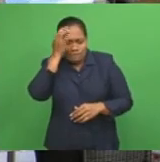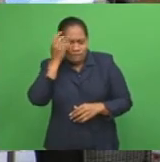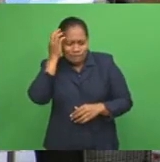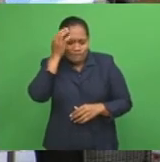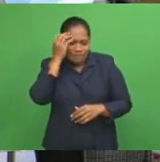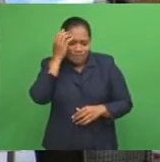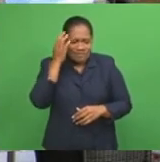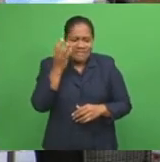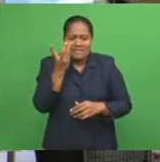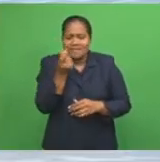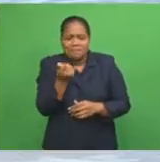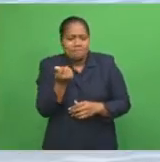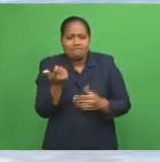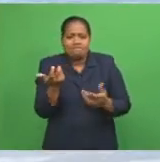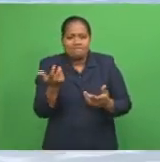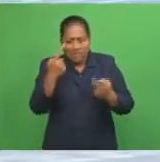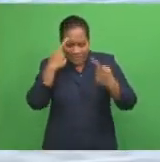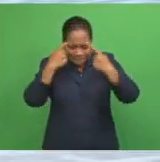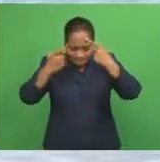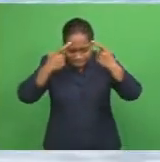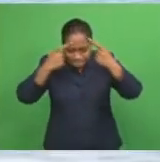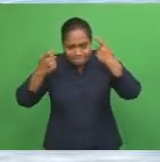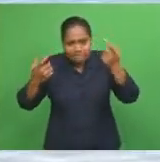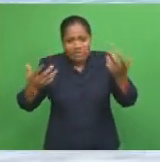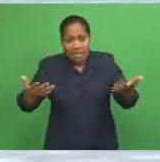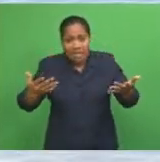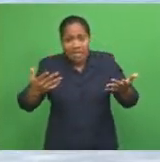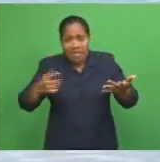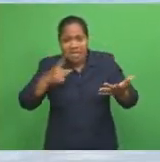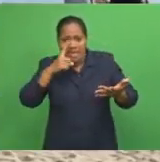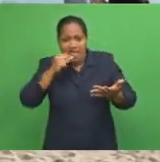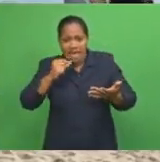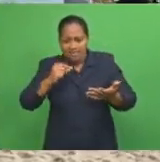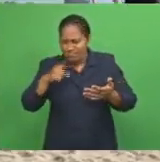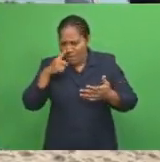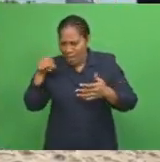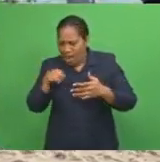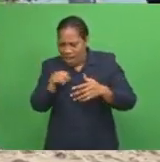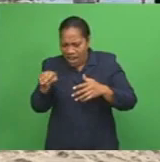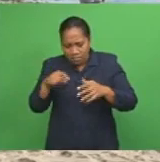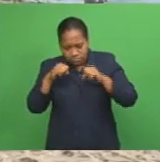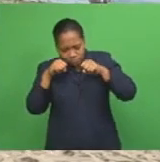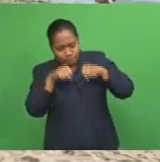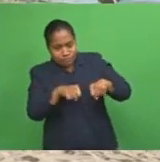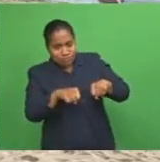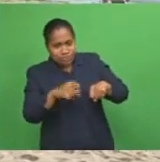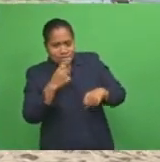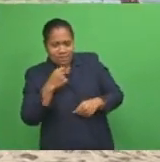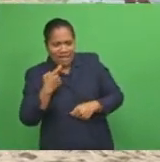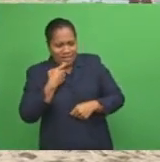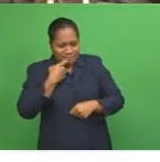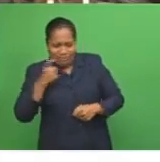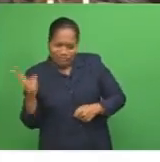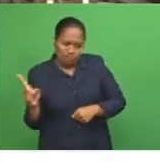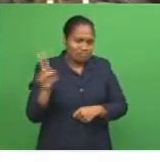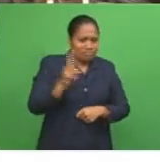come up with ideas that will attract the locals to your